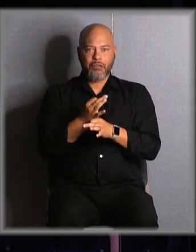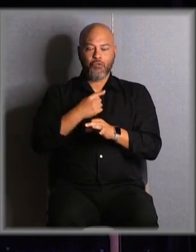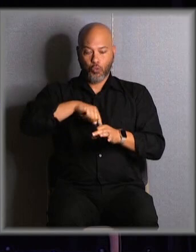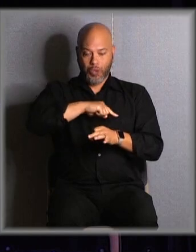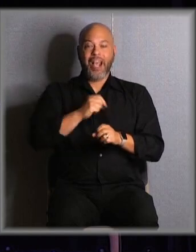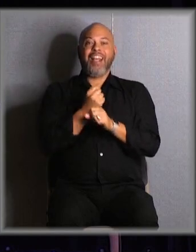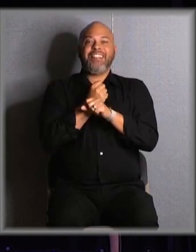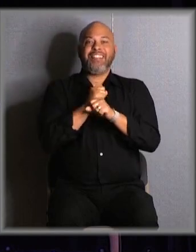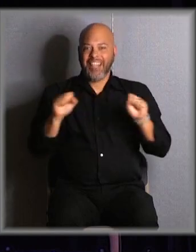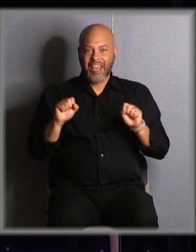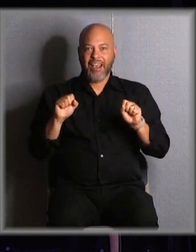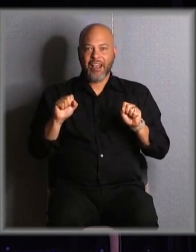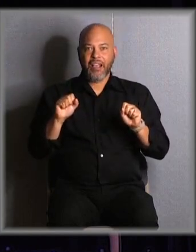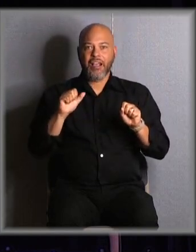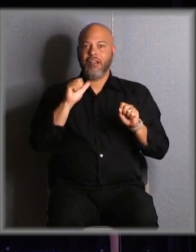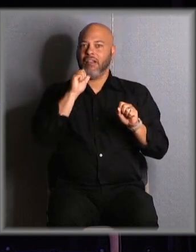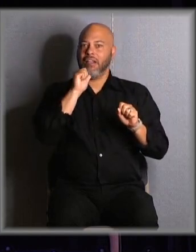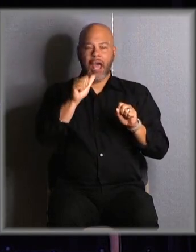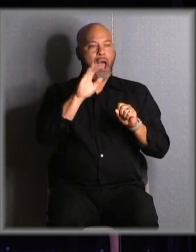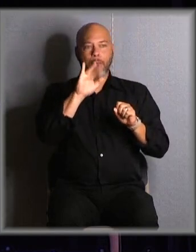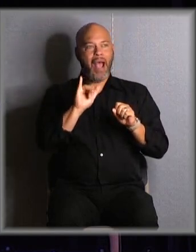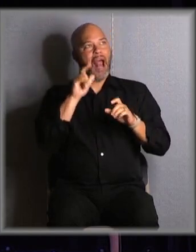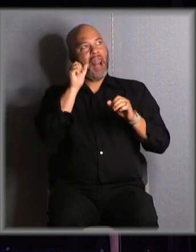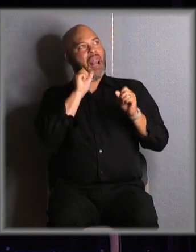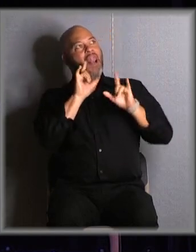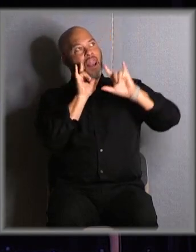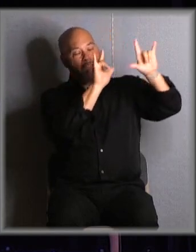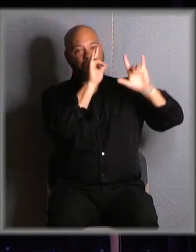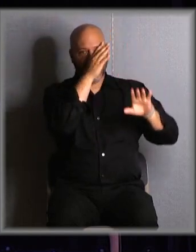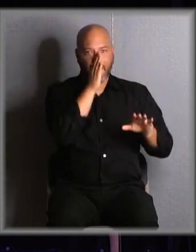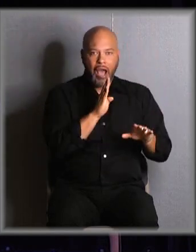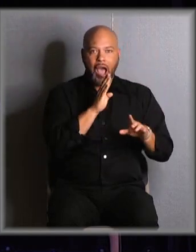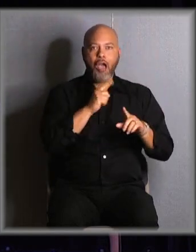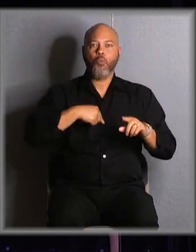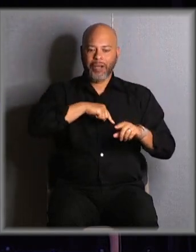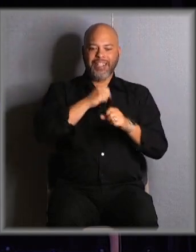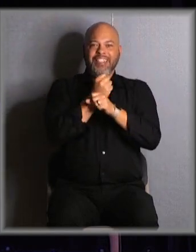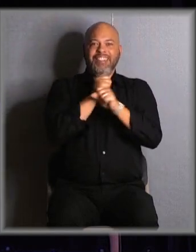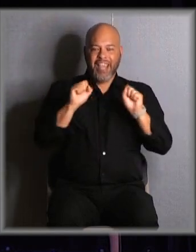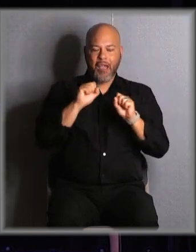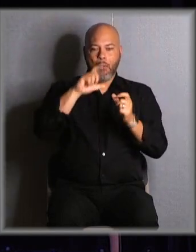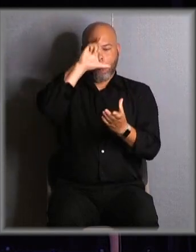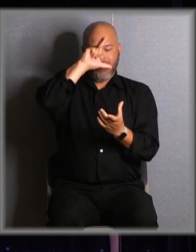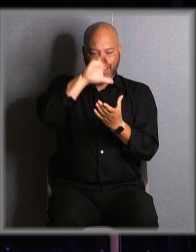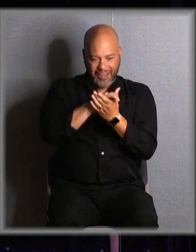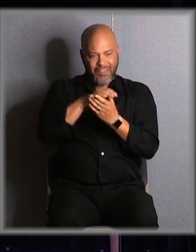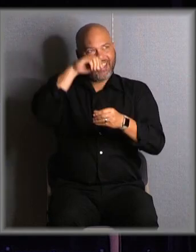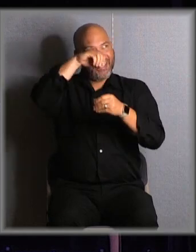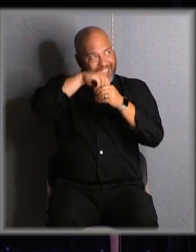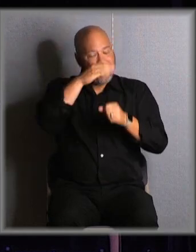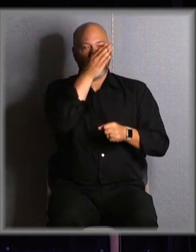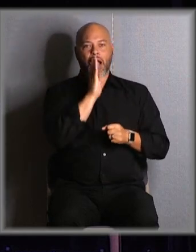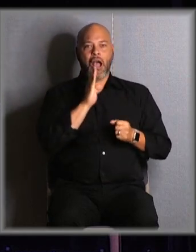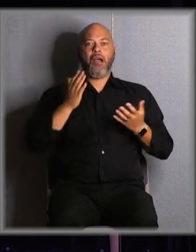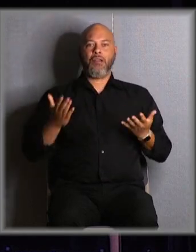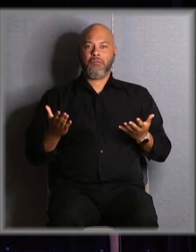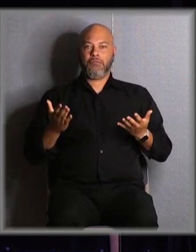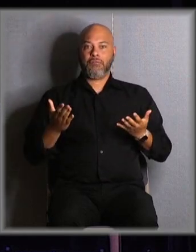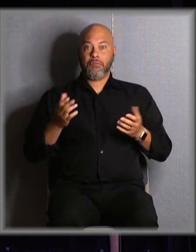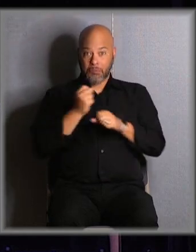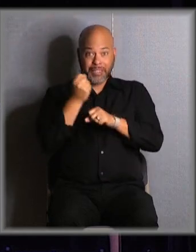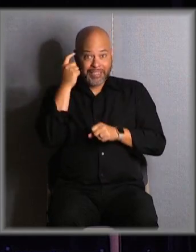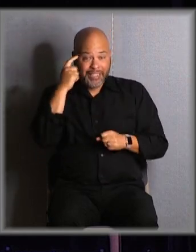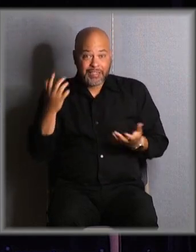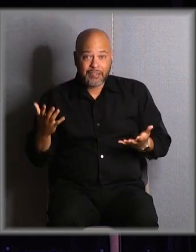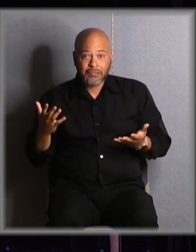saved not by loving God. We are saved by believing in God. Is that good?